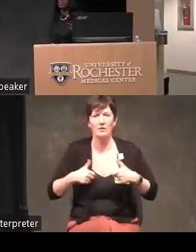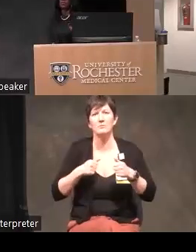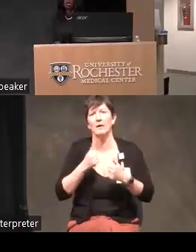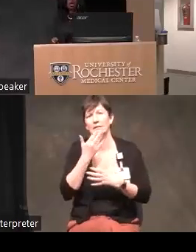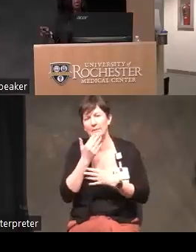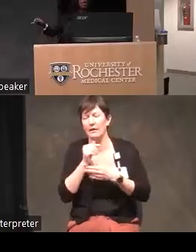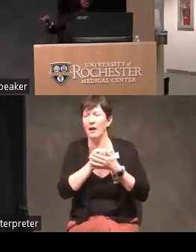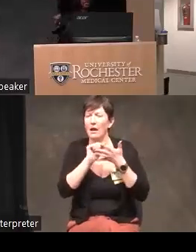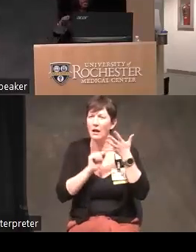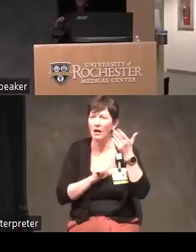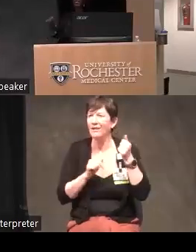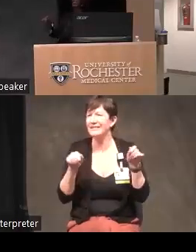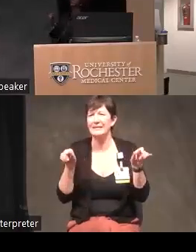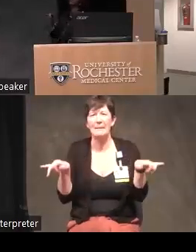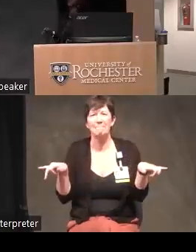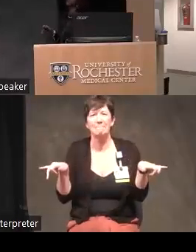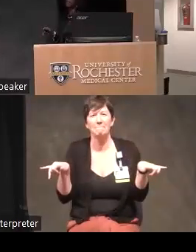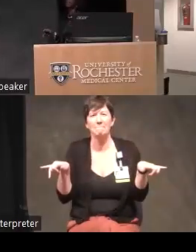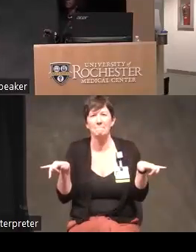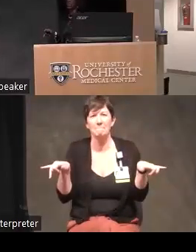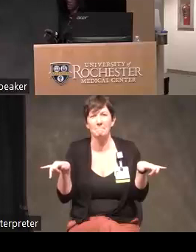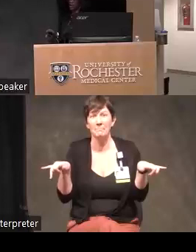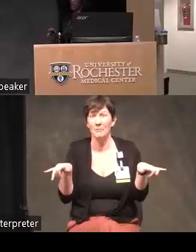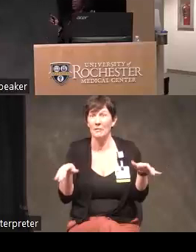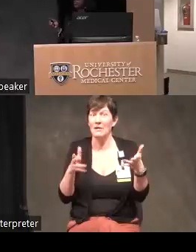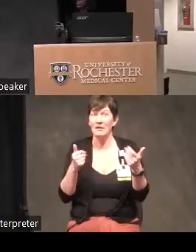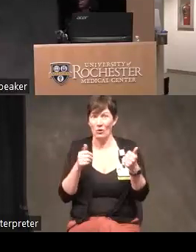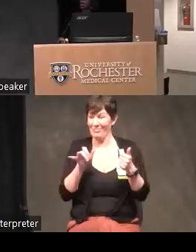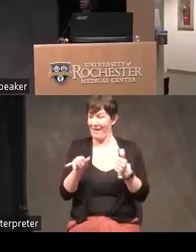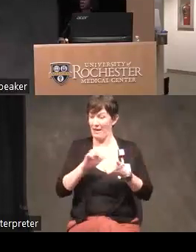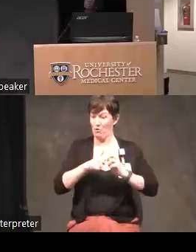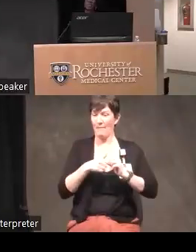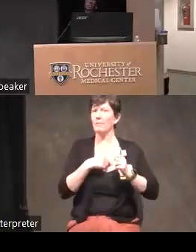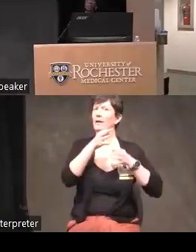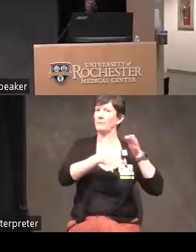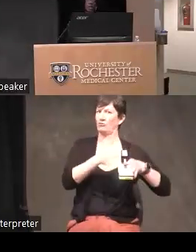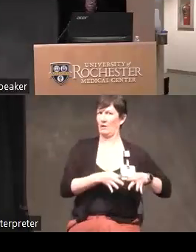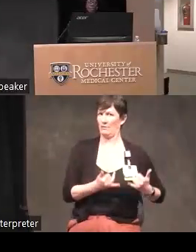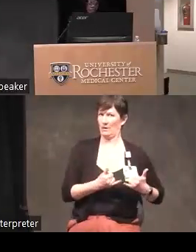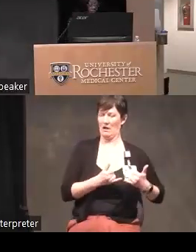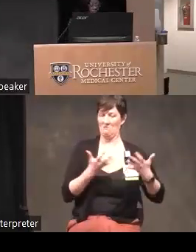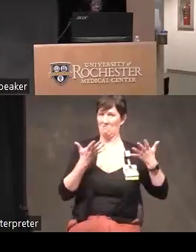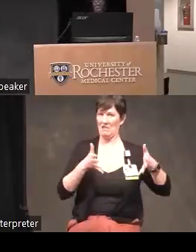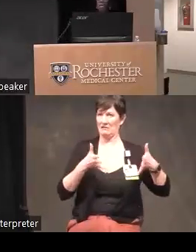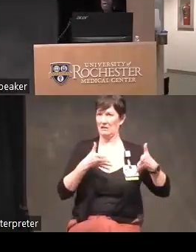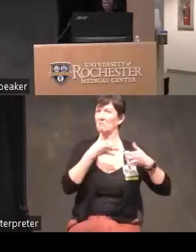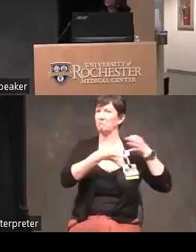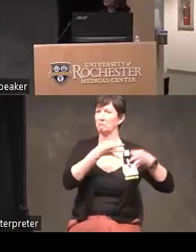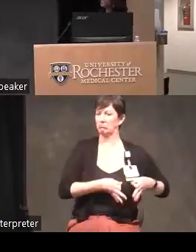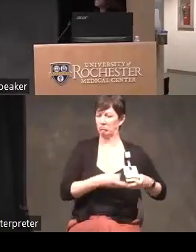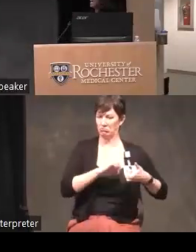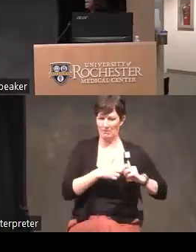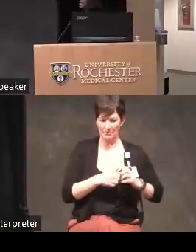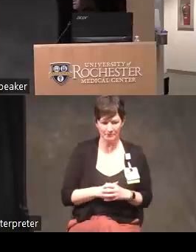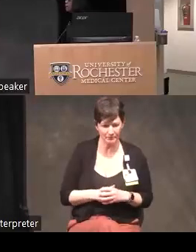and so forth. Are we on the same page in terms of the problem that we're describing? I'm just describing the problem at this point, right? The